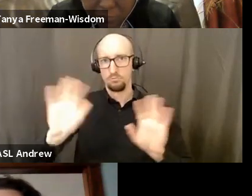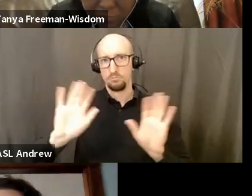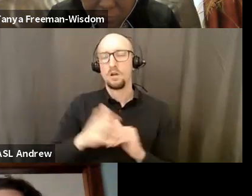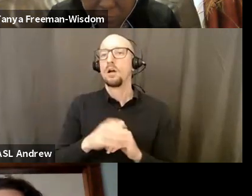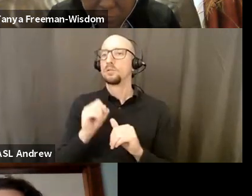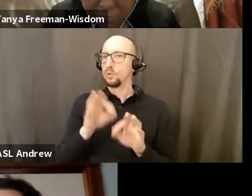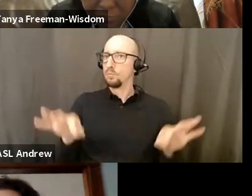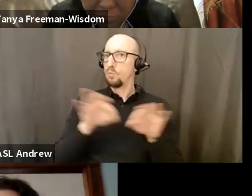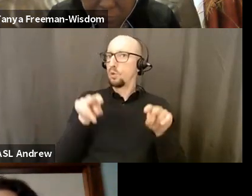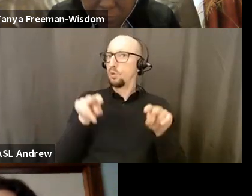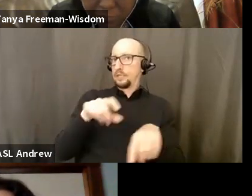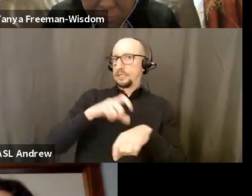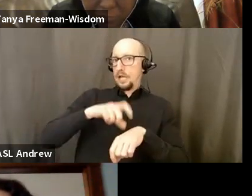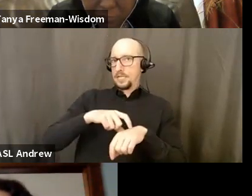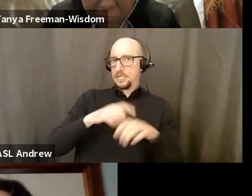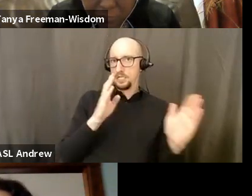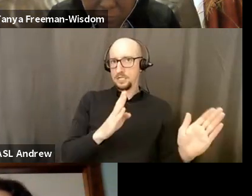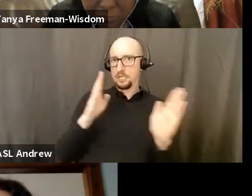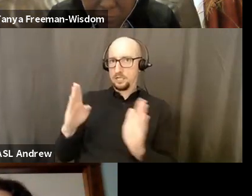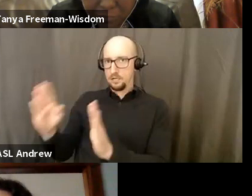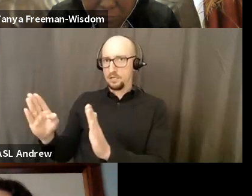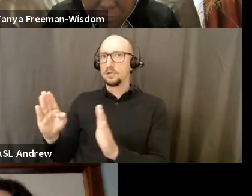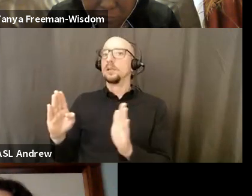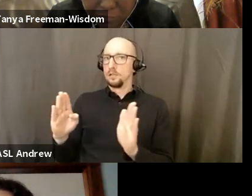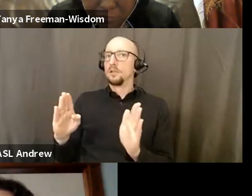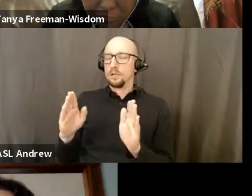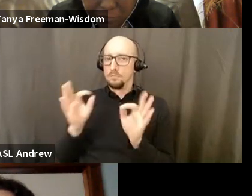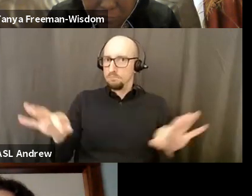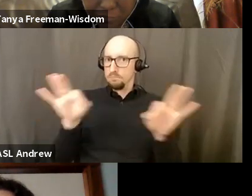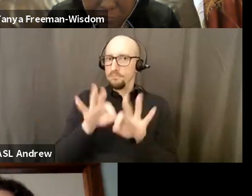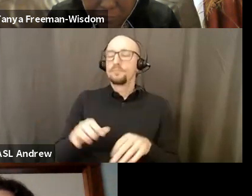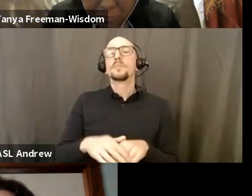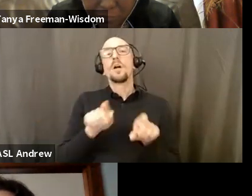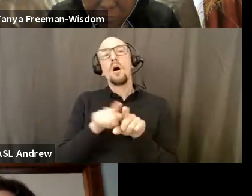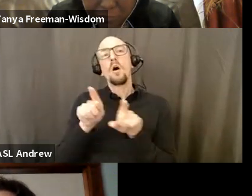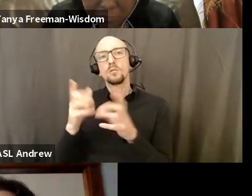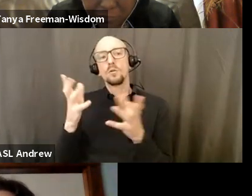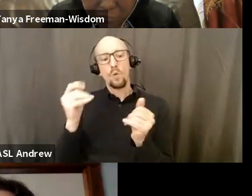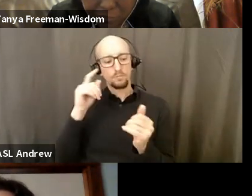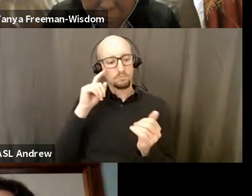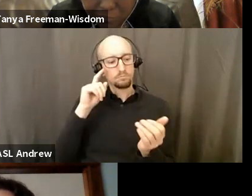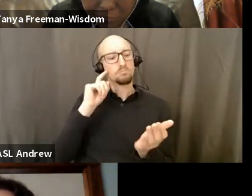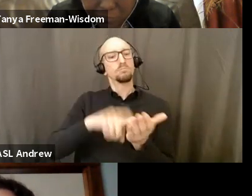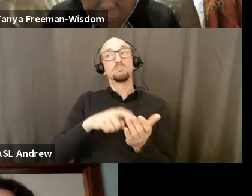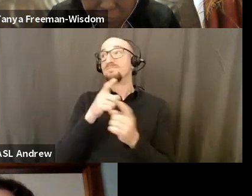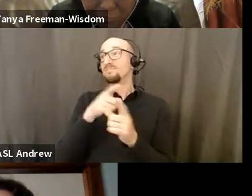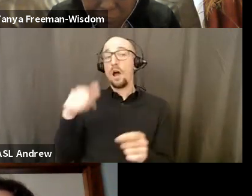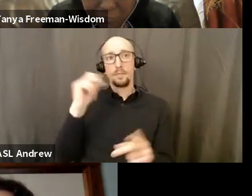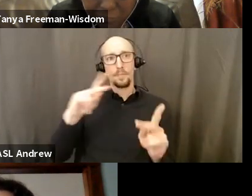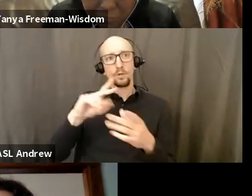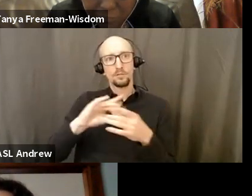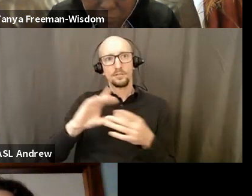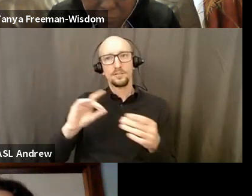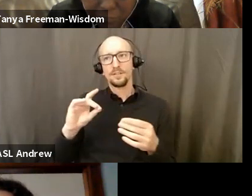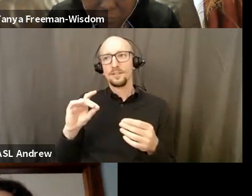and how that works. Also just to highlight that people have highlighted that you could have a